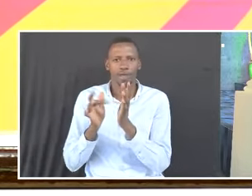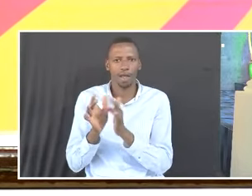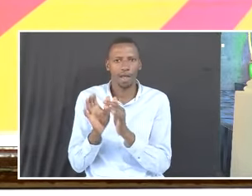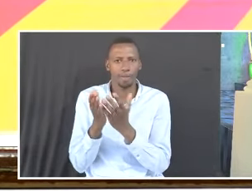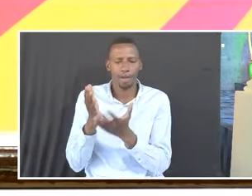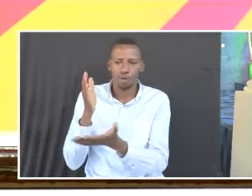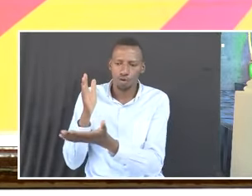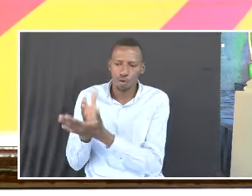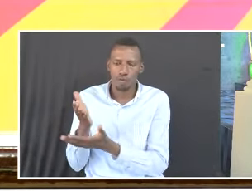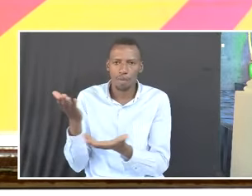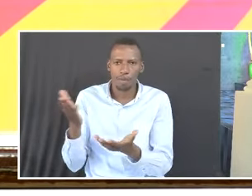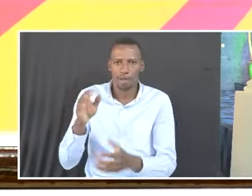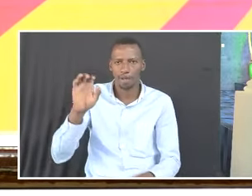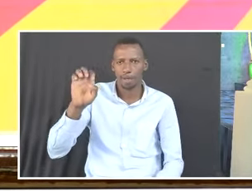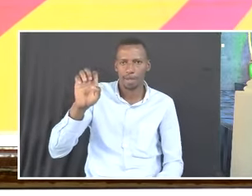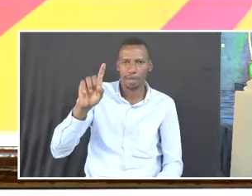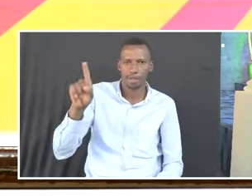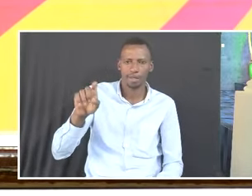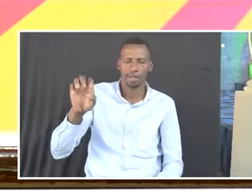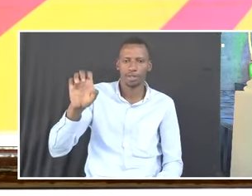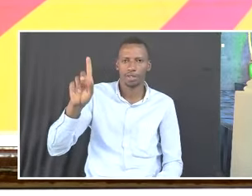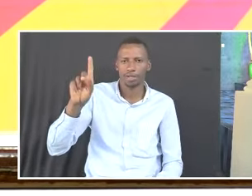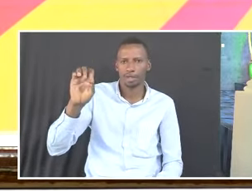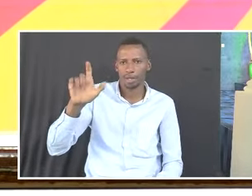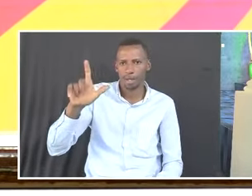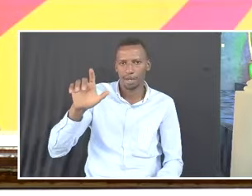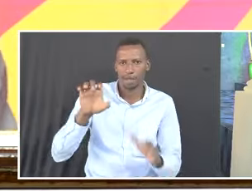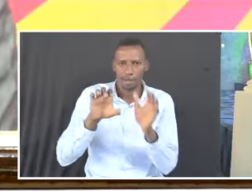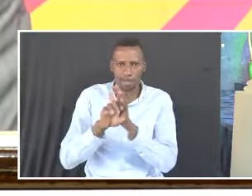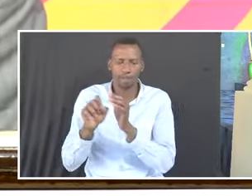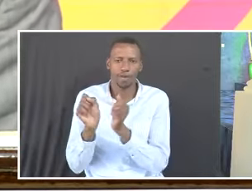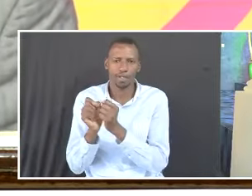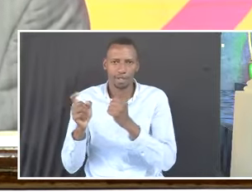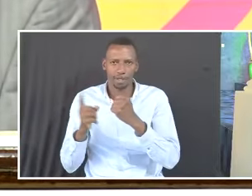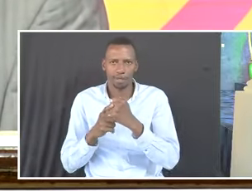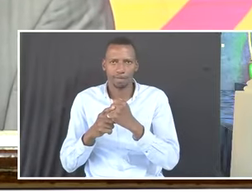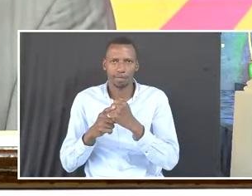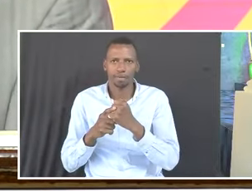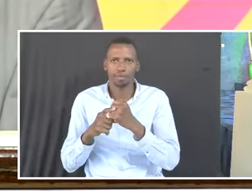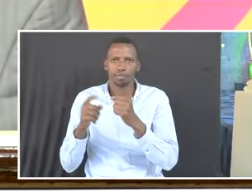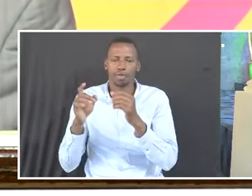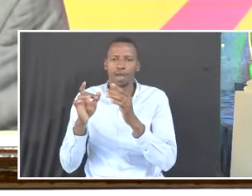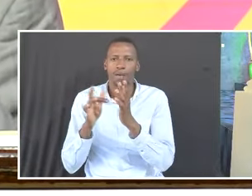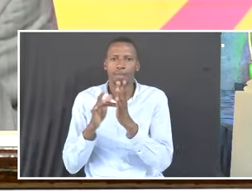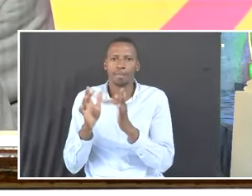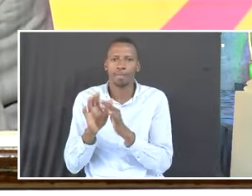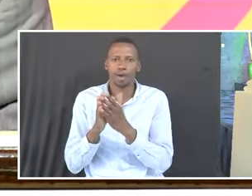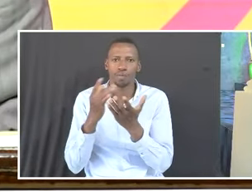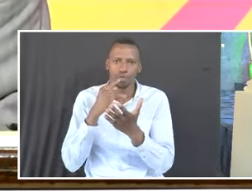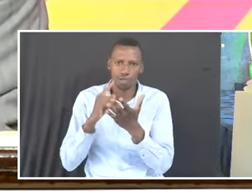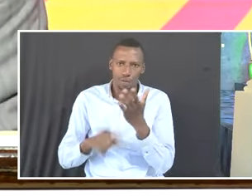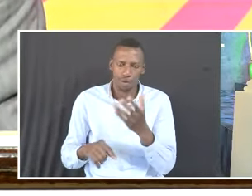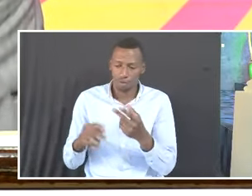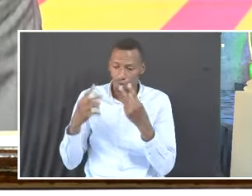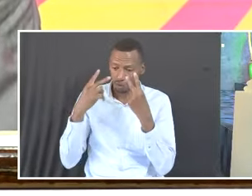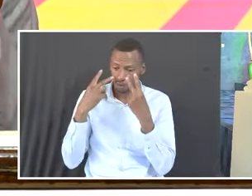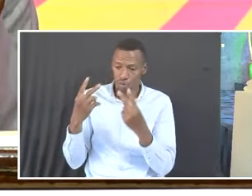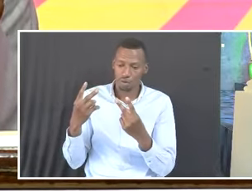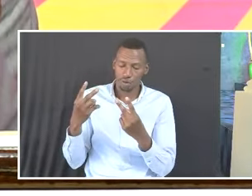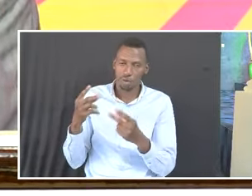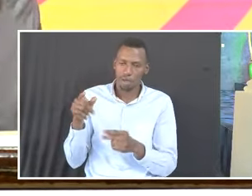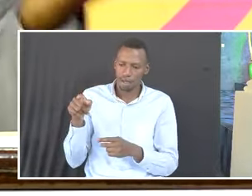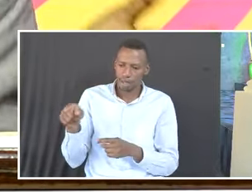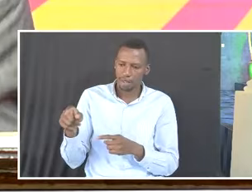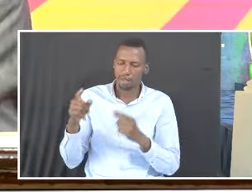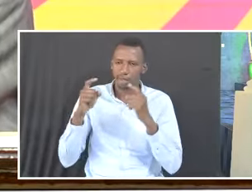book of Ezekiel, chapter 16, verses 49 and 50. The word of God says, "Look, this was the